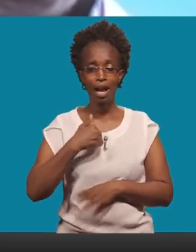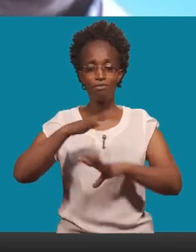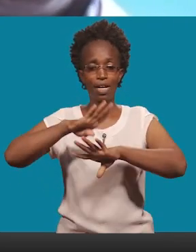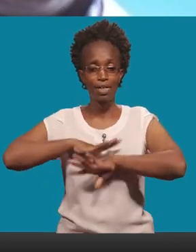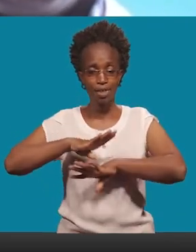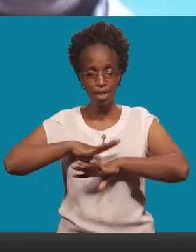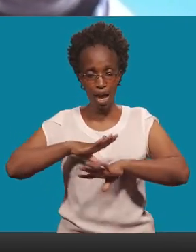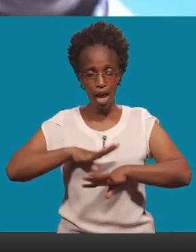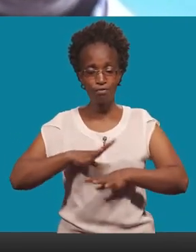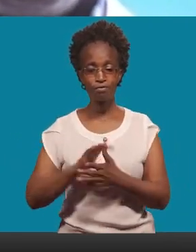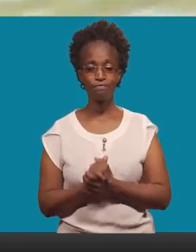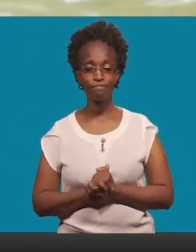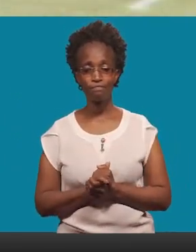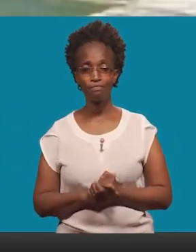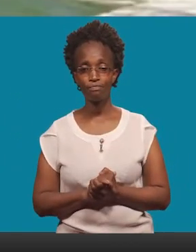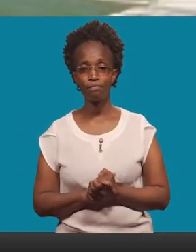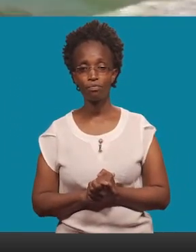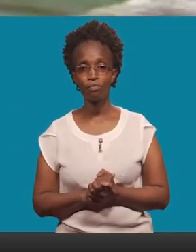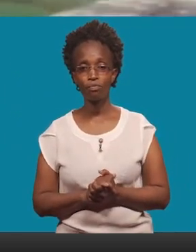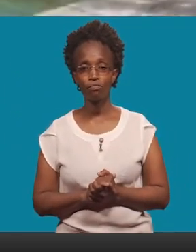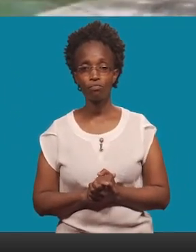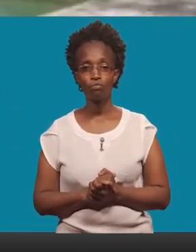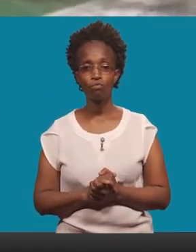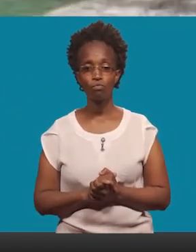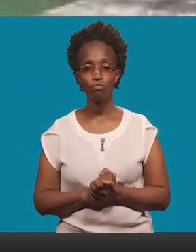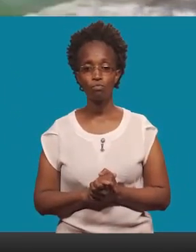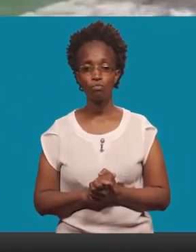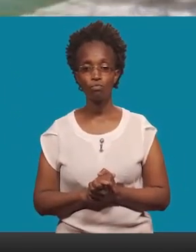even enough for local consumption. Emmanuel Maundu, Undugu TV.